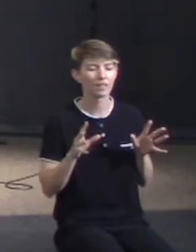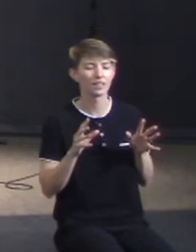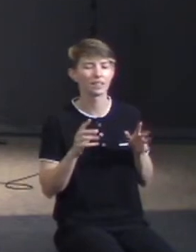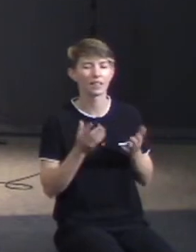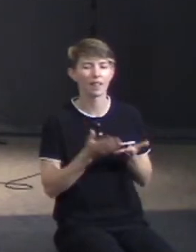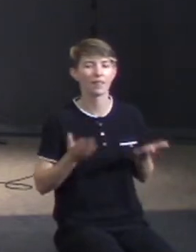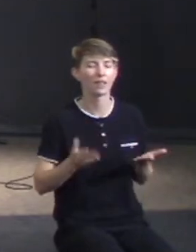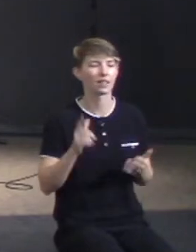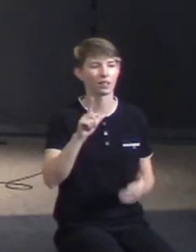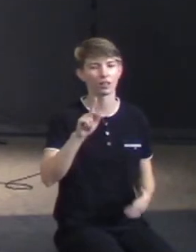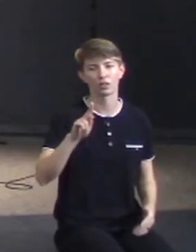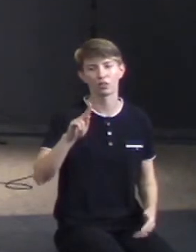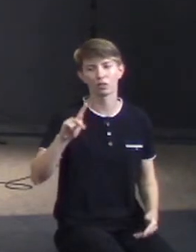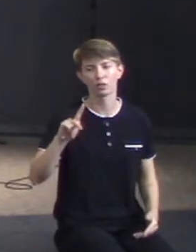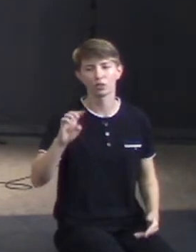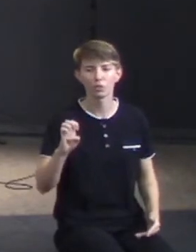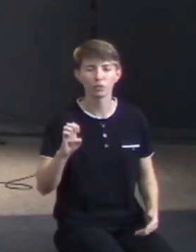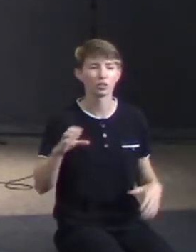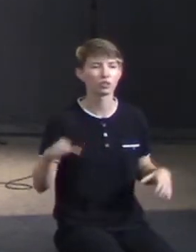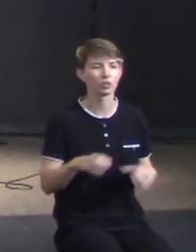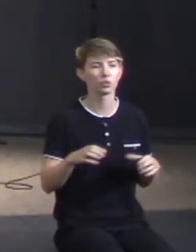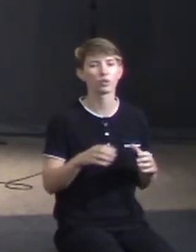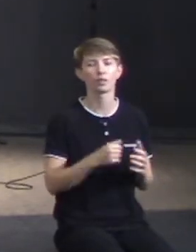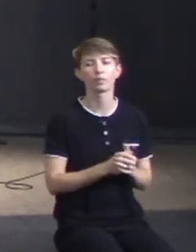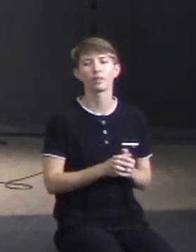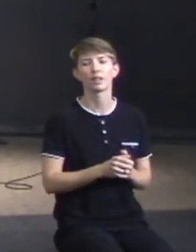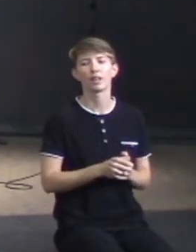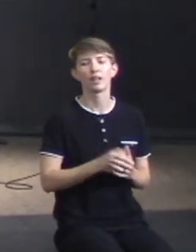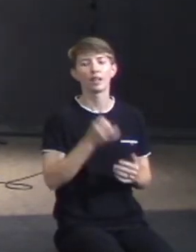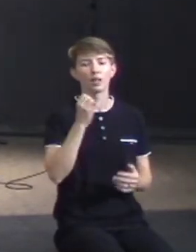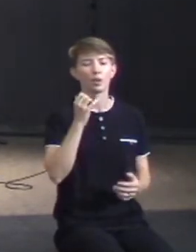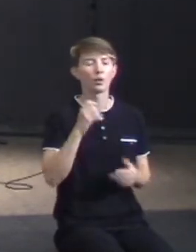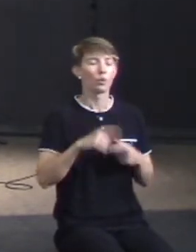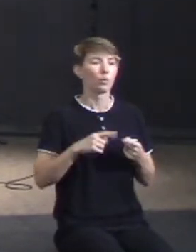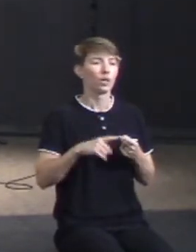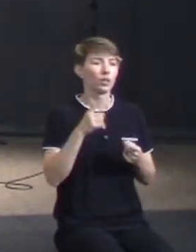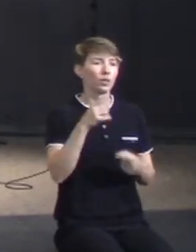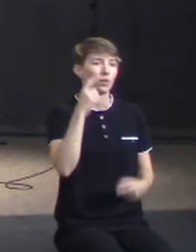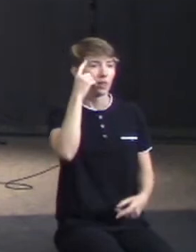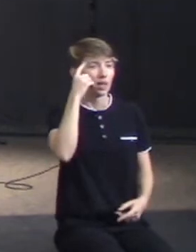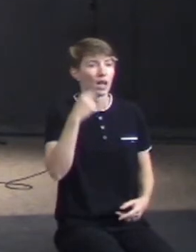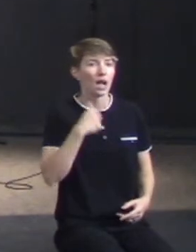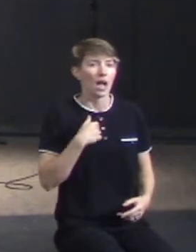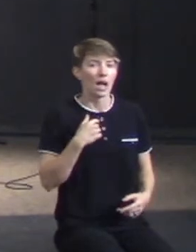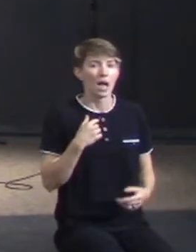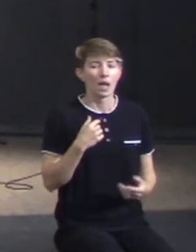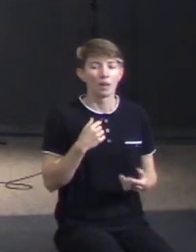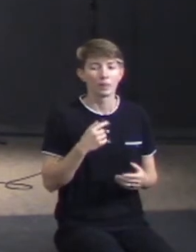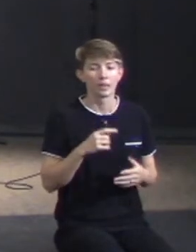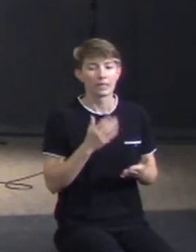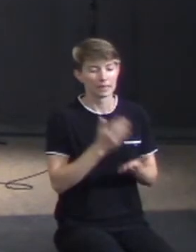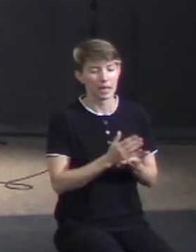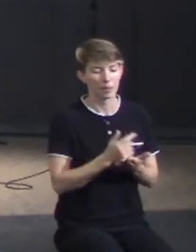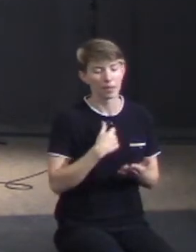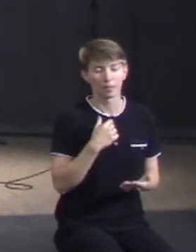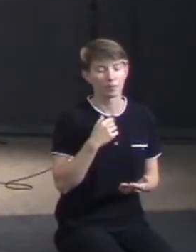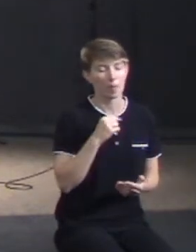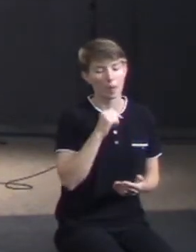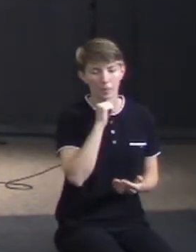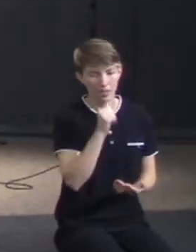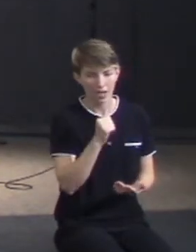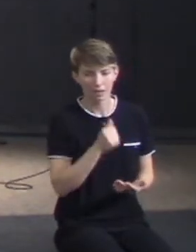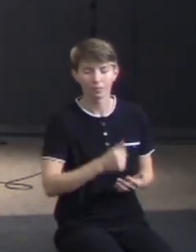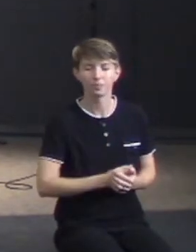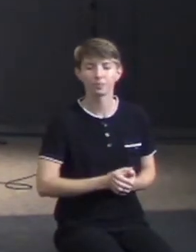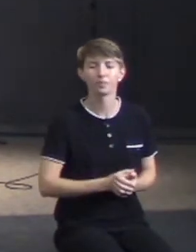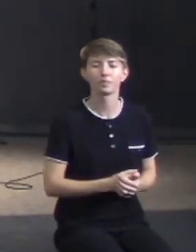me as I keep reading. You think, okay, he's probably going to stop here. I'm probably not. I just want you to listen to the word.